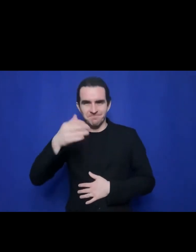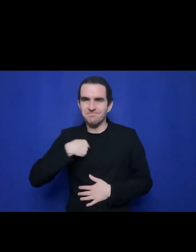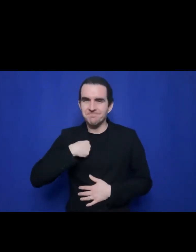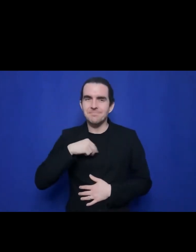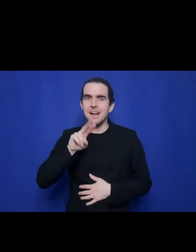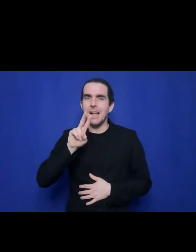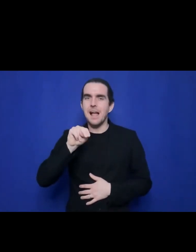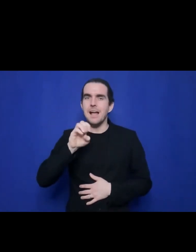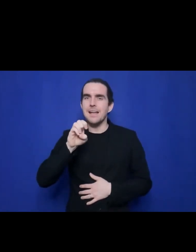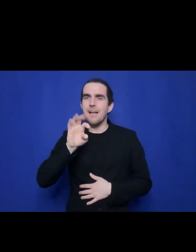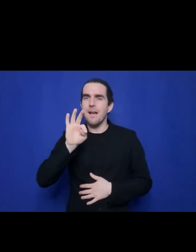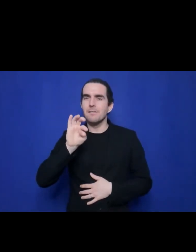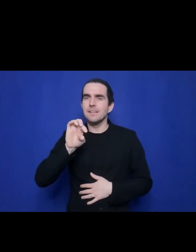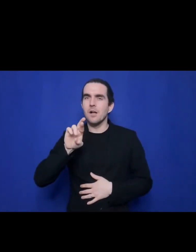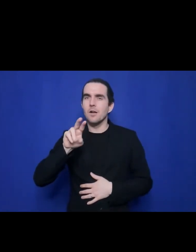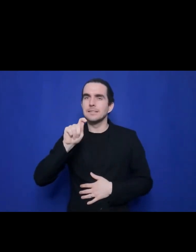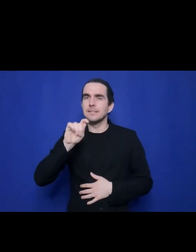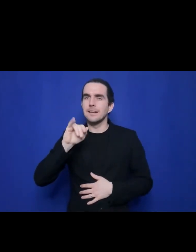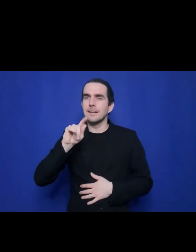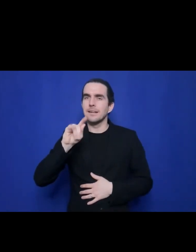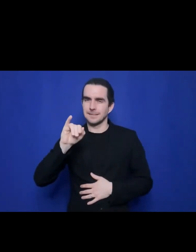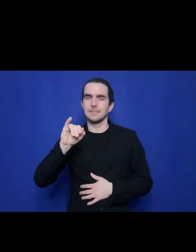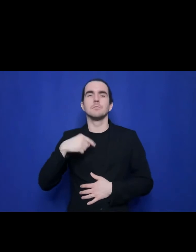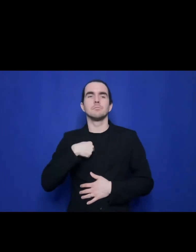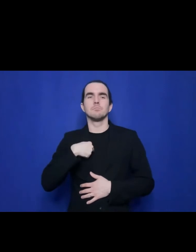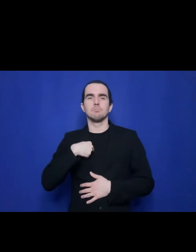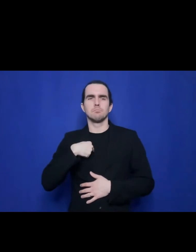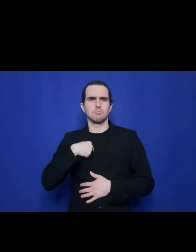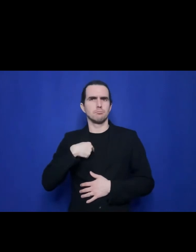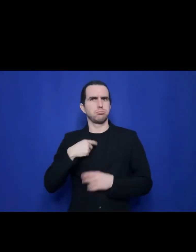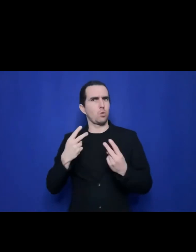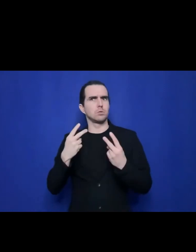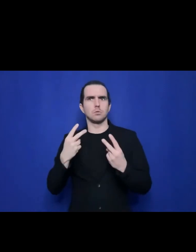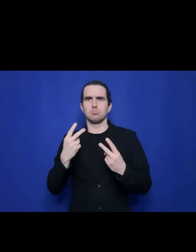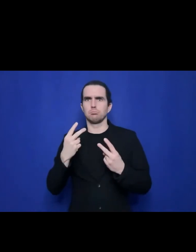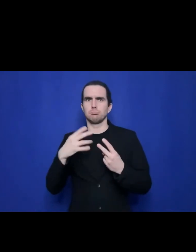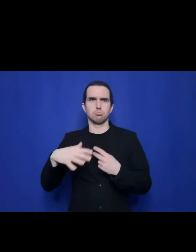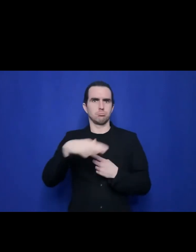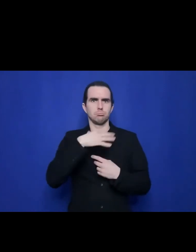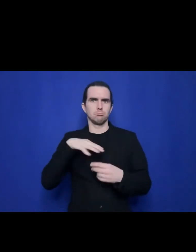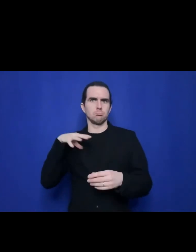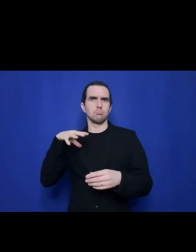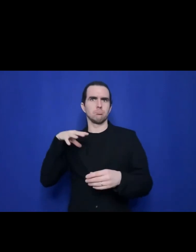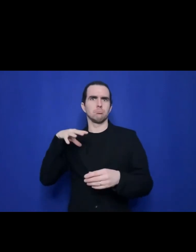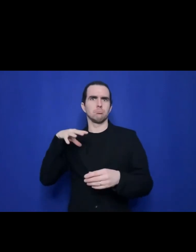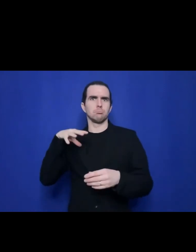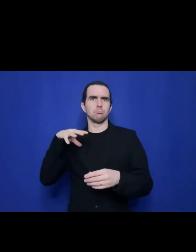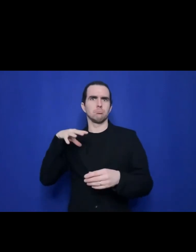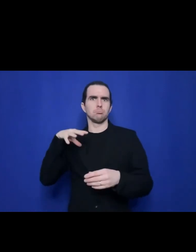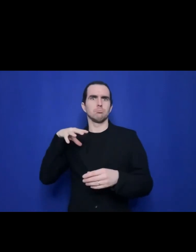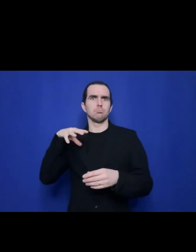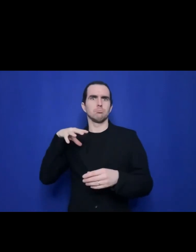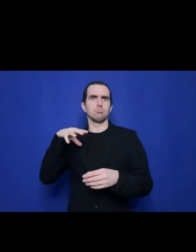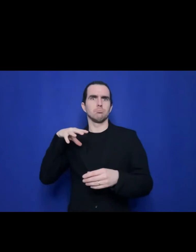am in camp, very firmly in camp, nothing about us without us. I love how it was described